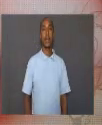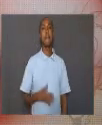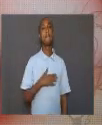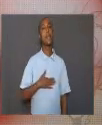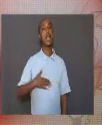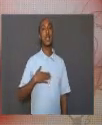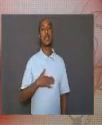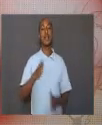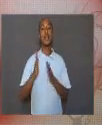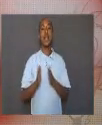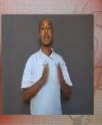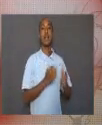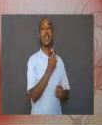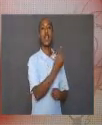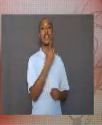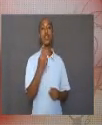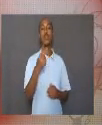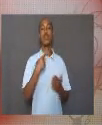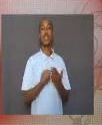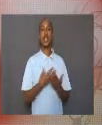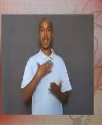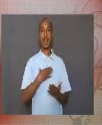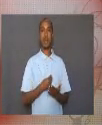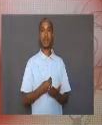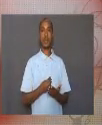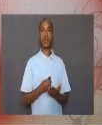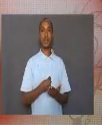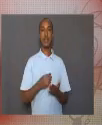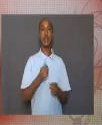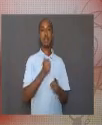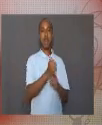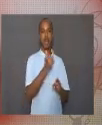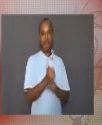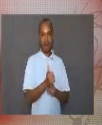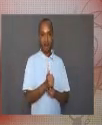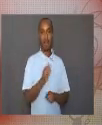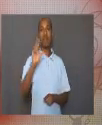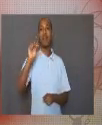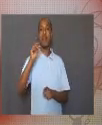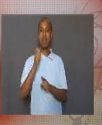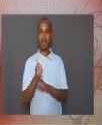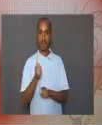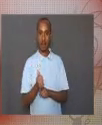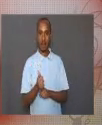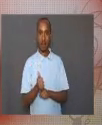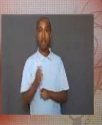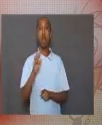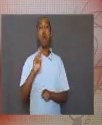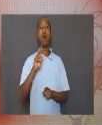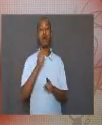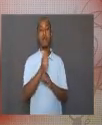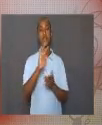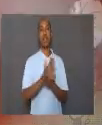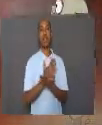Please label each of these elements as a metal, non-metal, or a